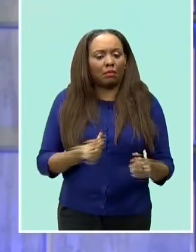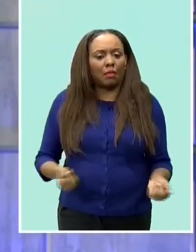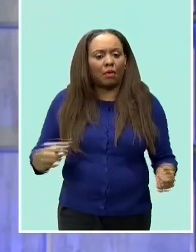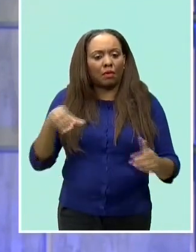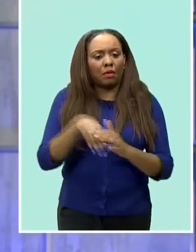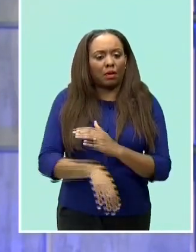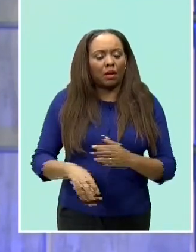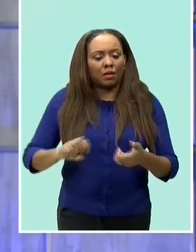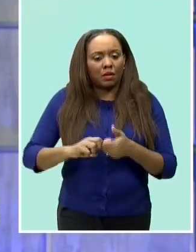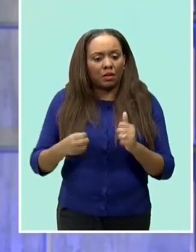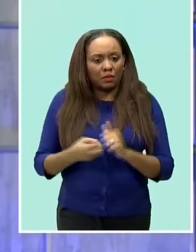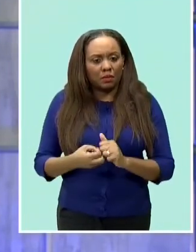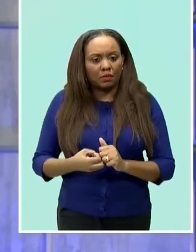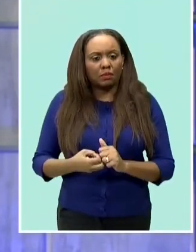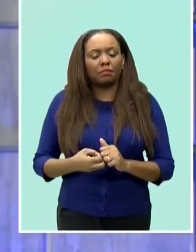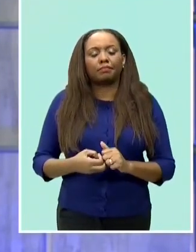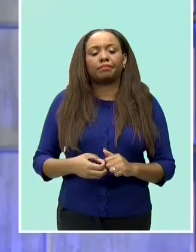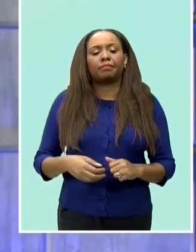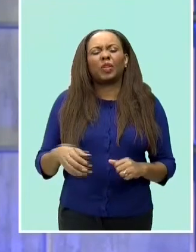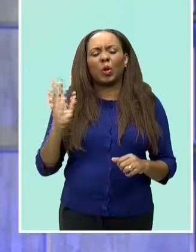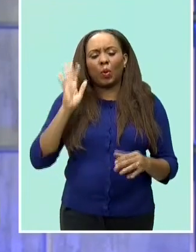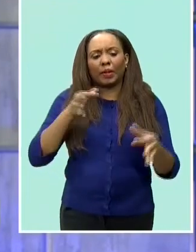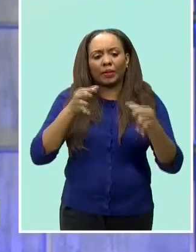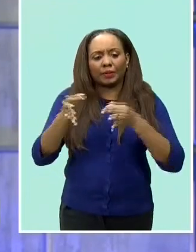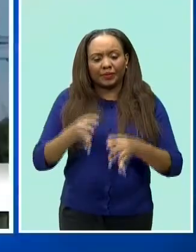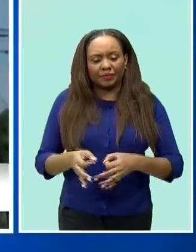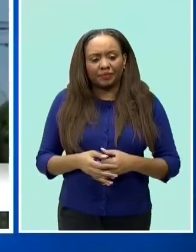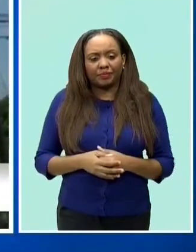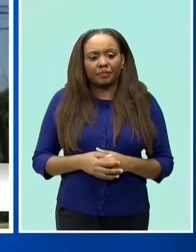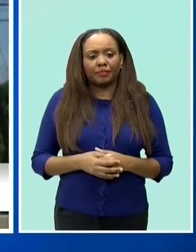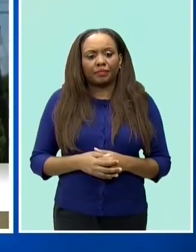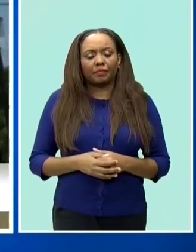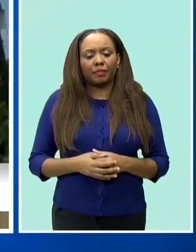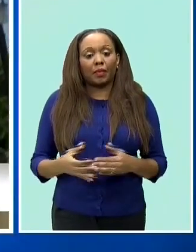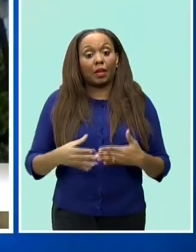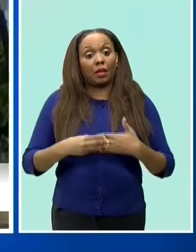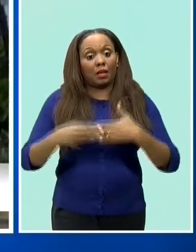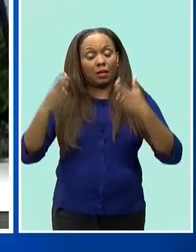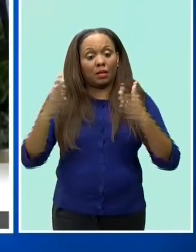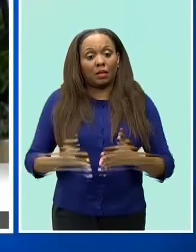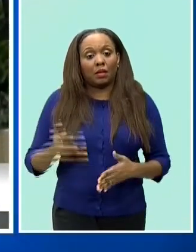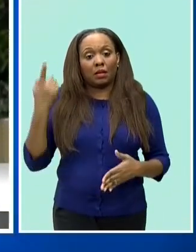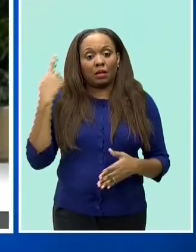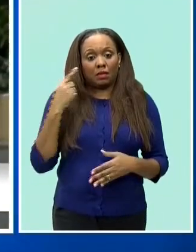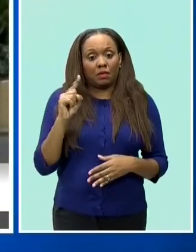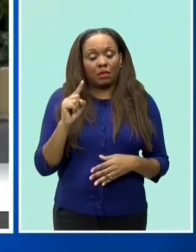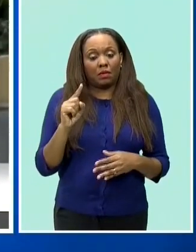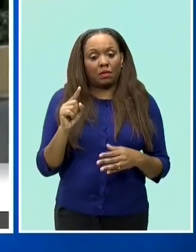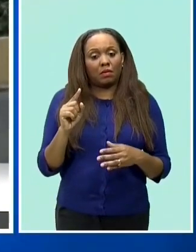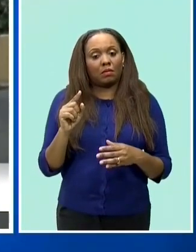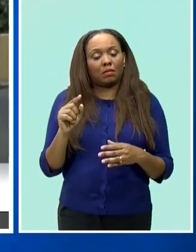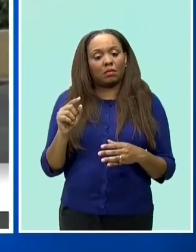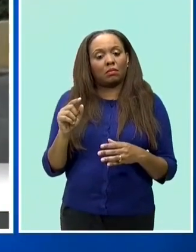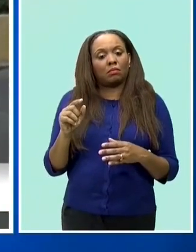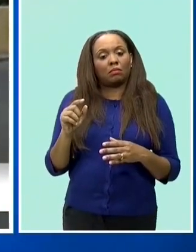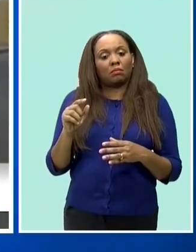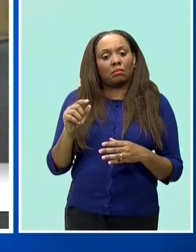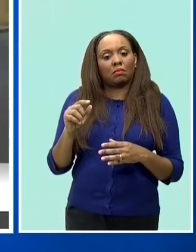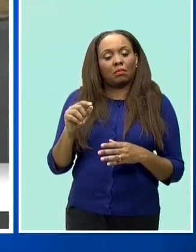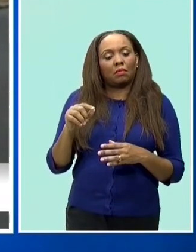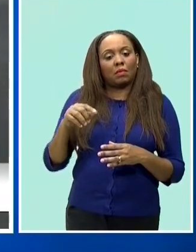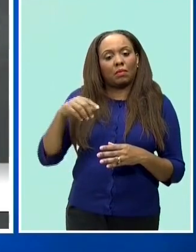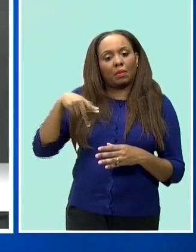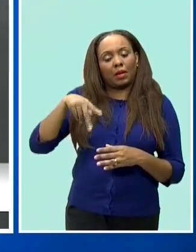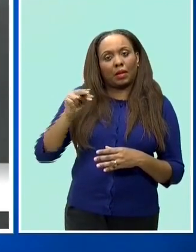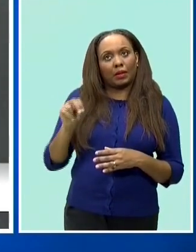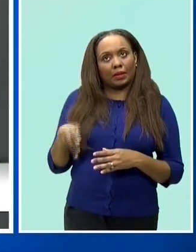crime issue. CVM TV has more. The leader of the People's National Party, Dr. Peter Phillips, is holding firm to his